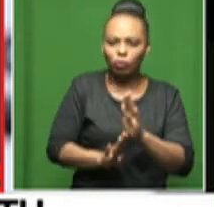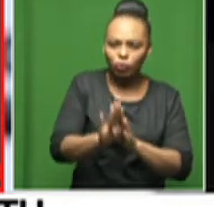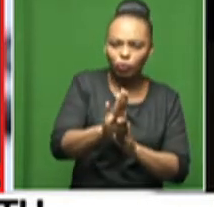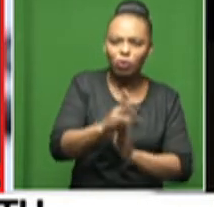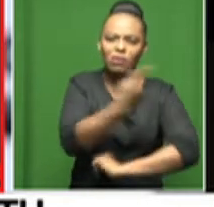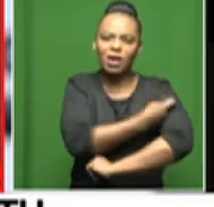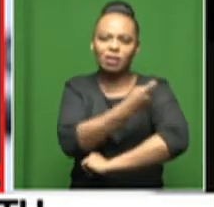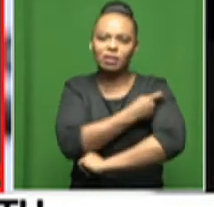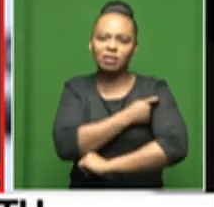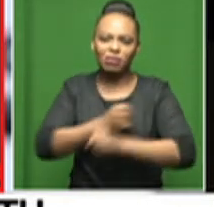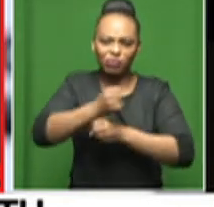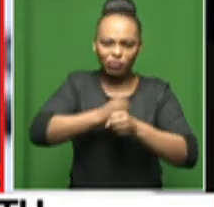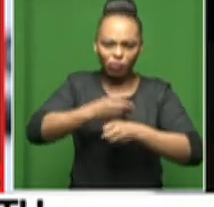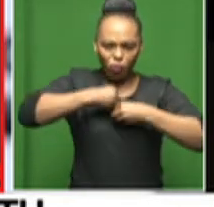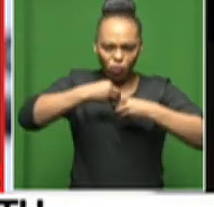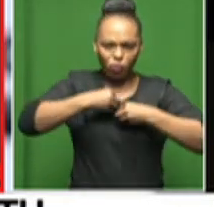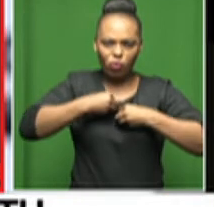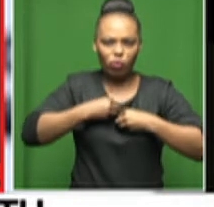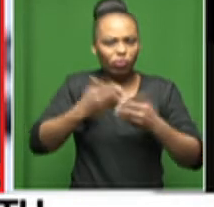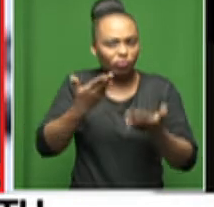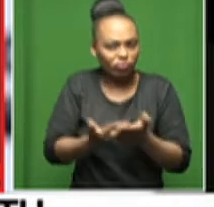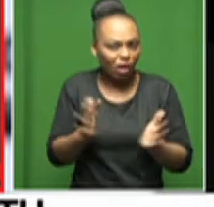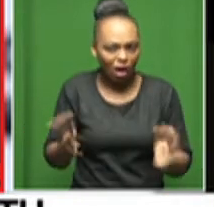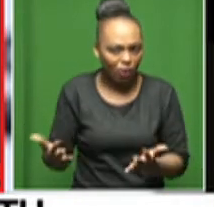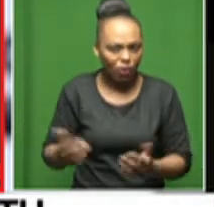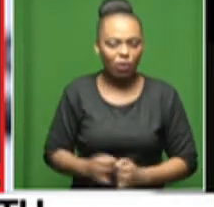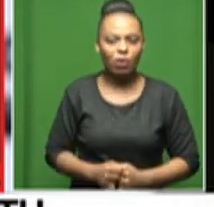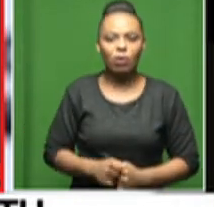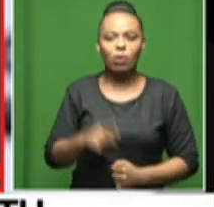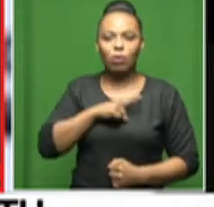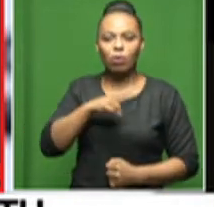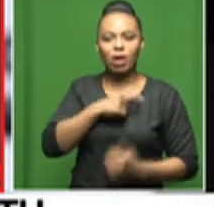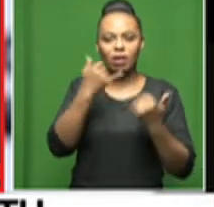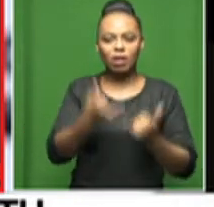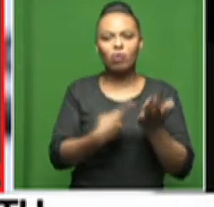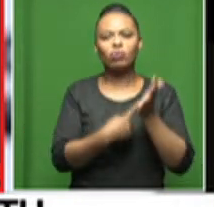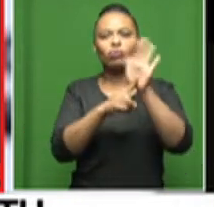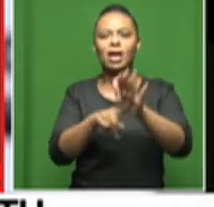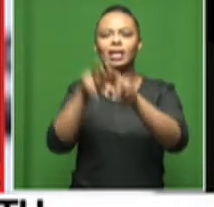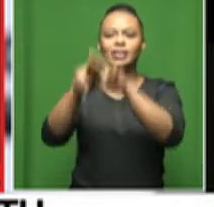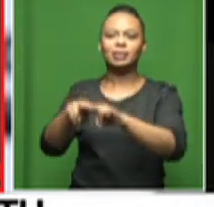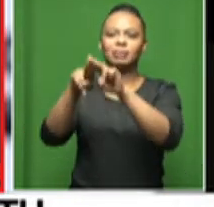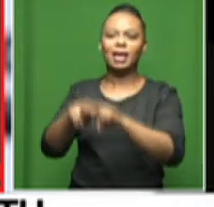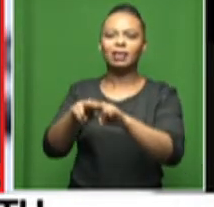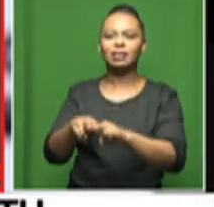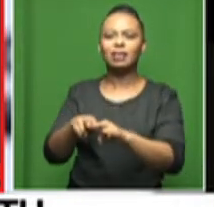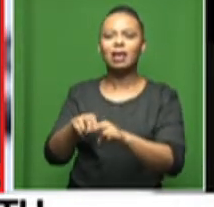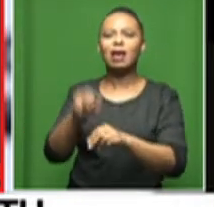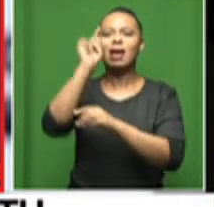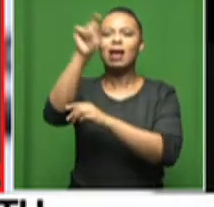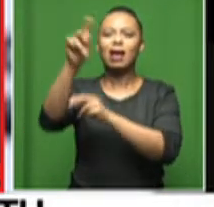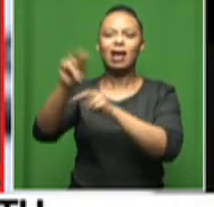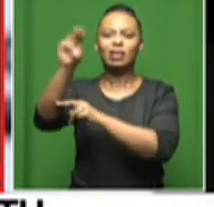capacity? The COVID-19 has demonstrated that the global south can't always depend on the global north.